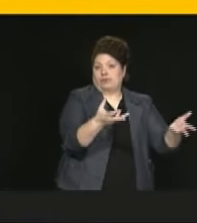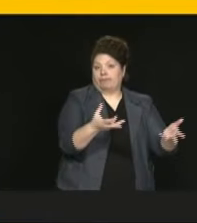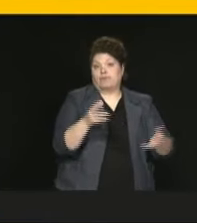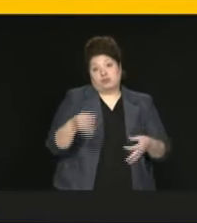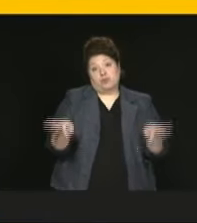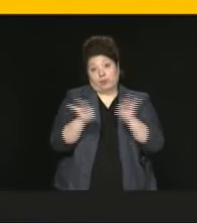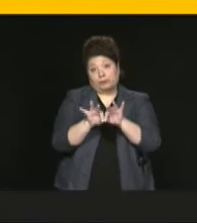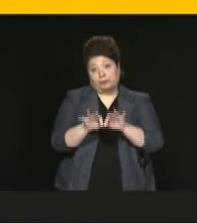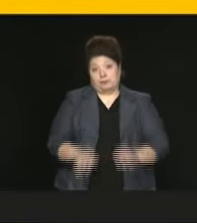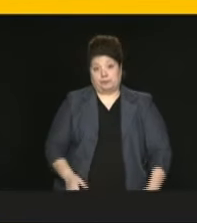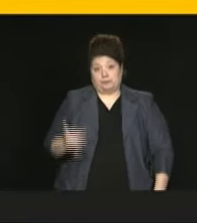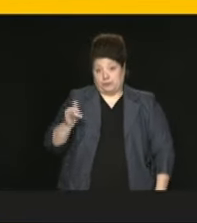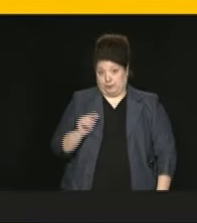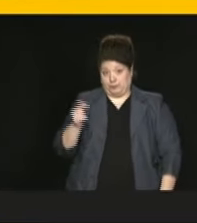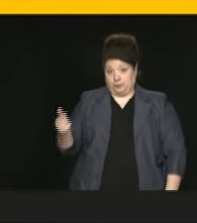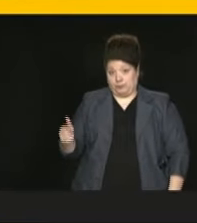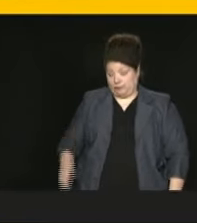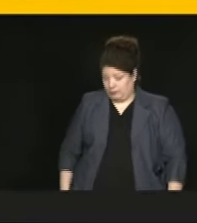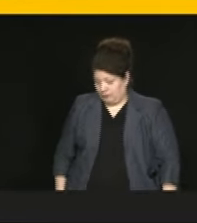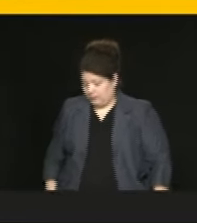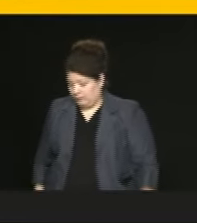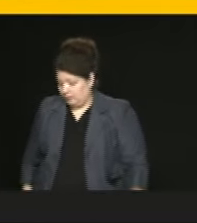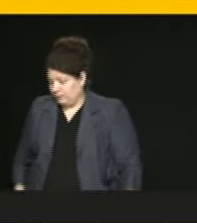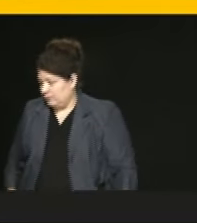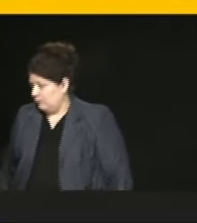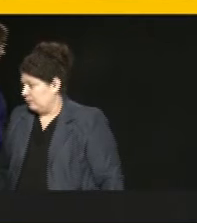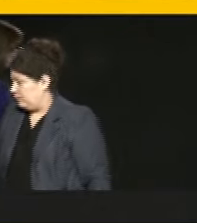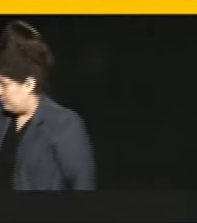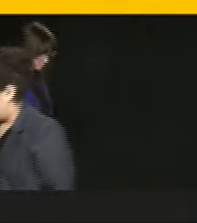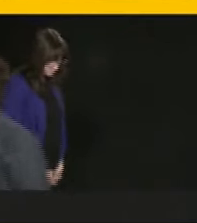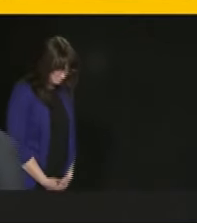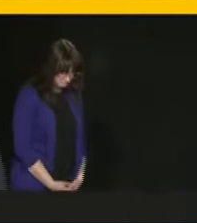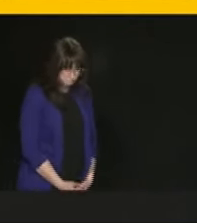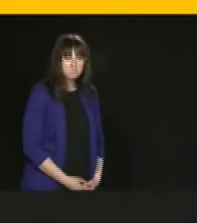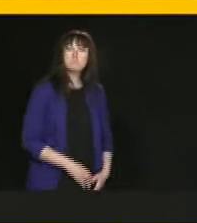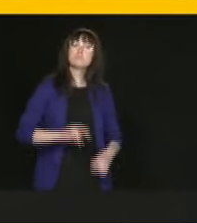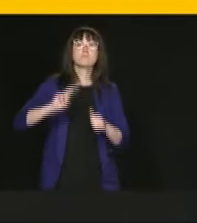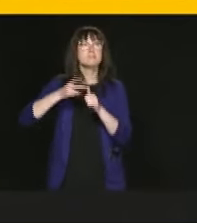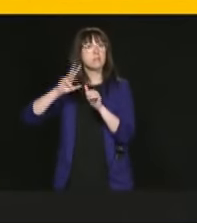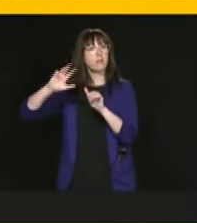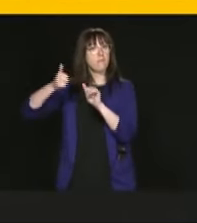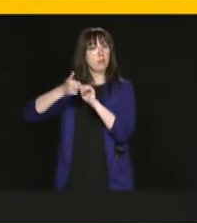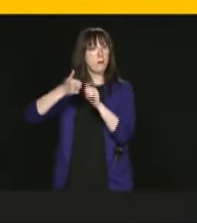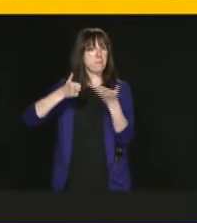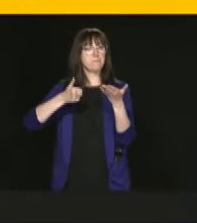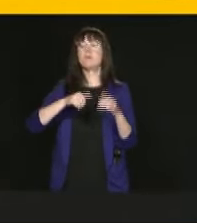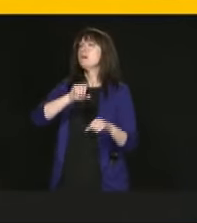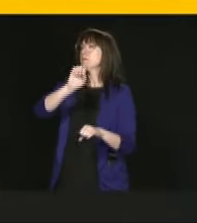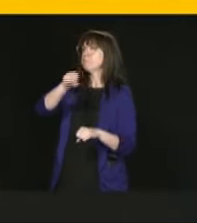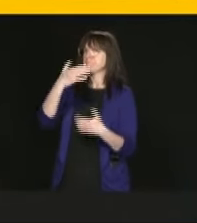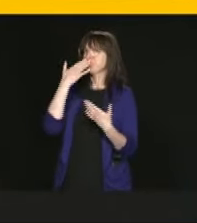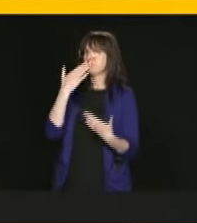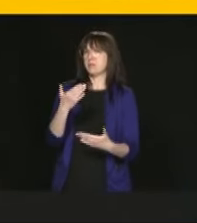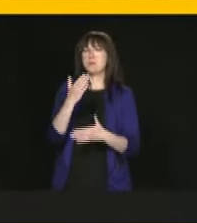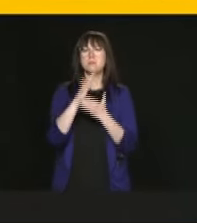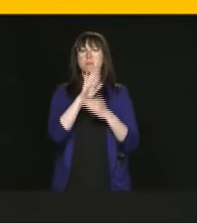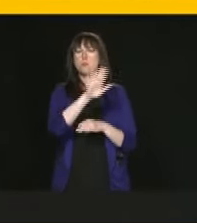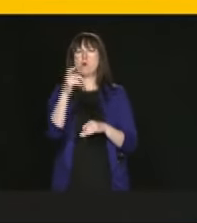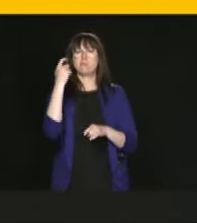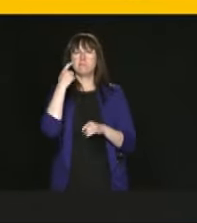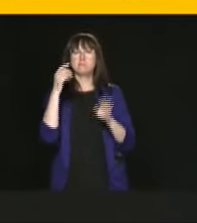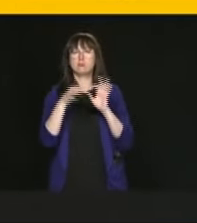Teresa, follow up. Yes, thank you. Just on some of the comments that you mentioned in your opening remarks, Minister